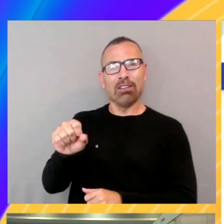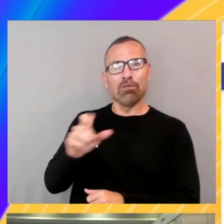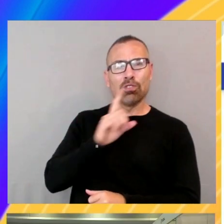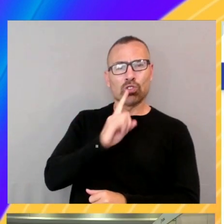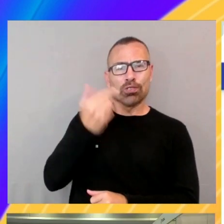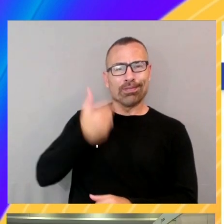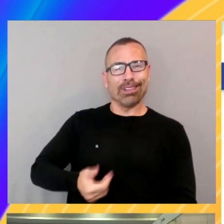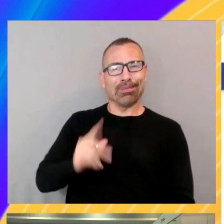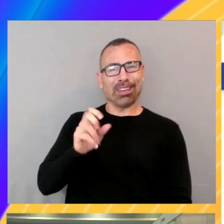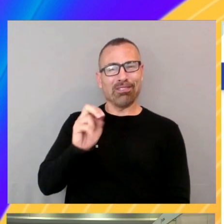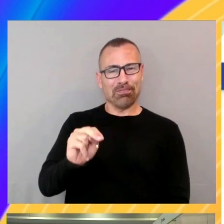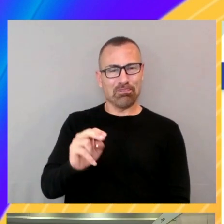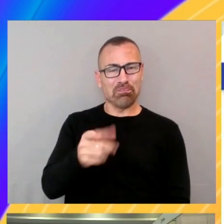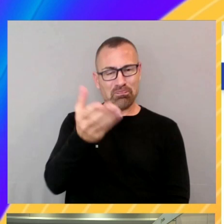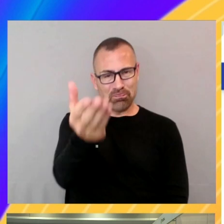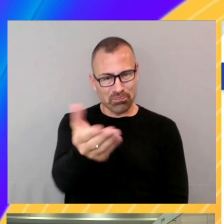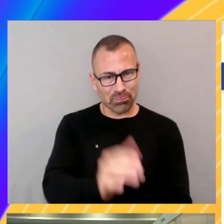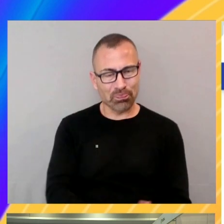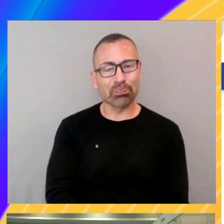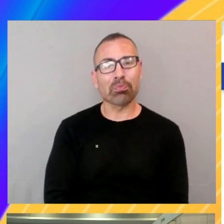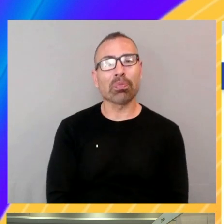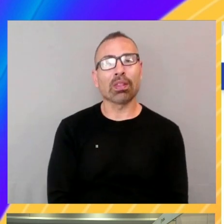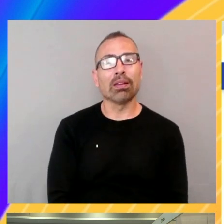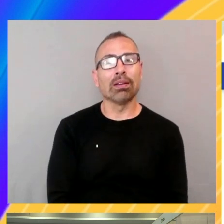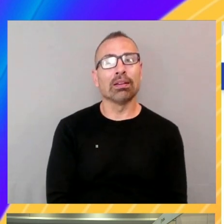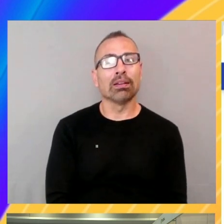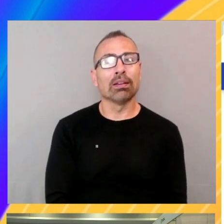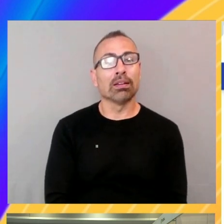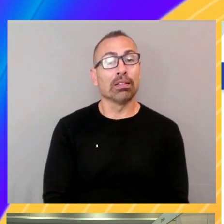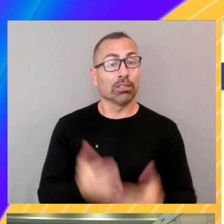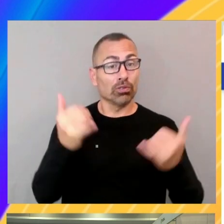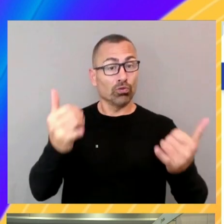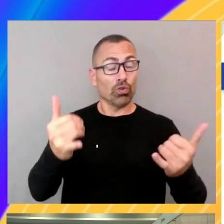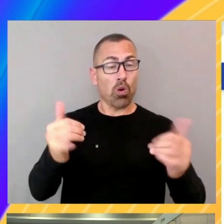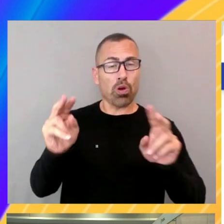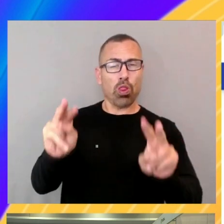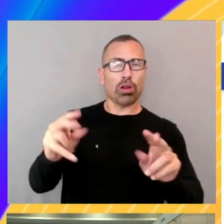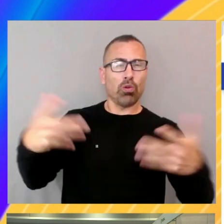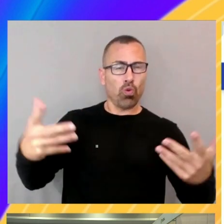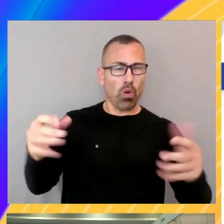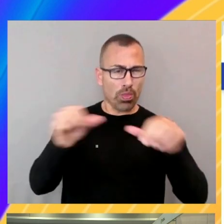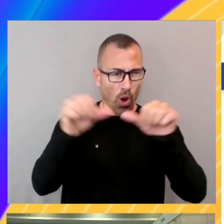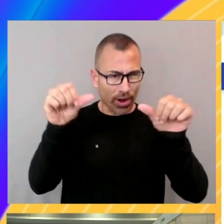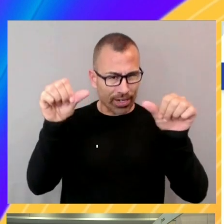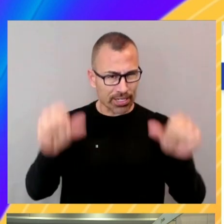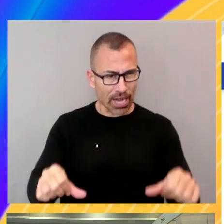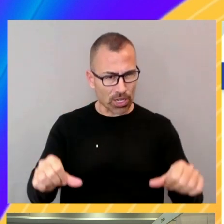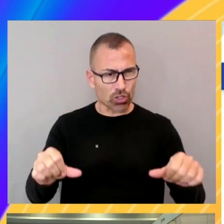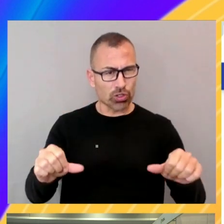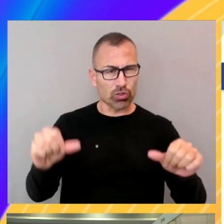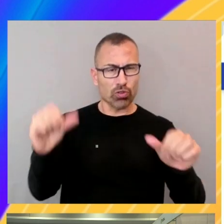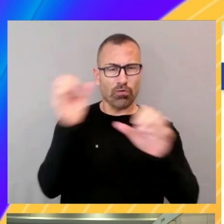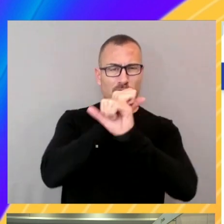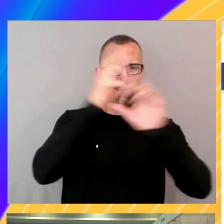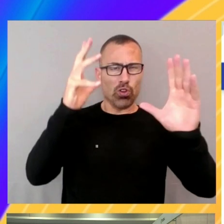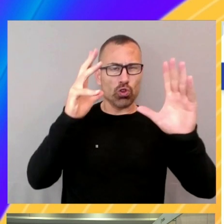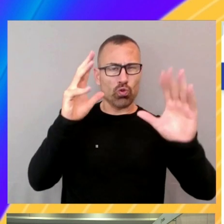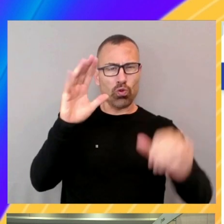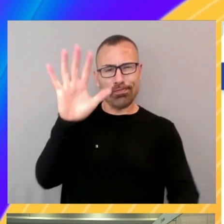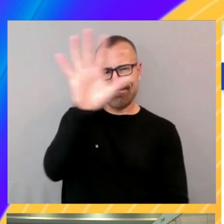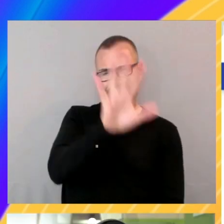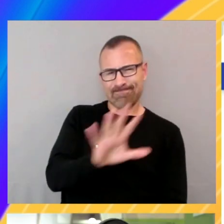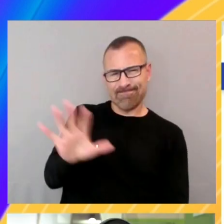So we'll start by going over like a little bit of an architecture, a visual layout of what we're looking at here, just to get everyone on the same